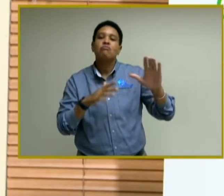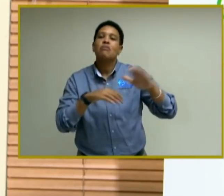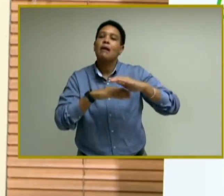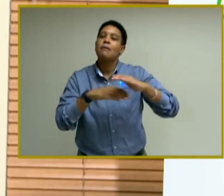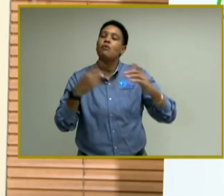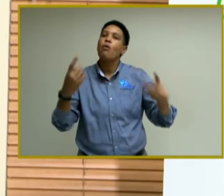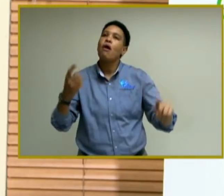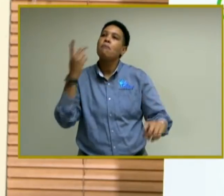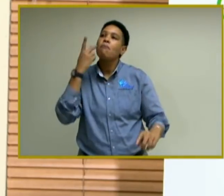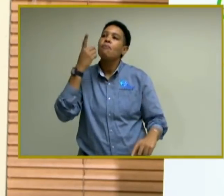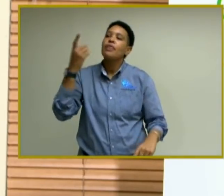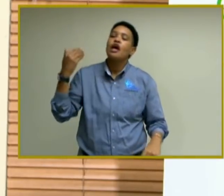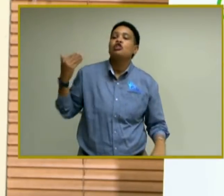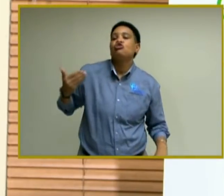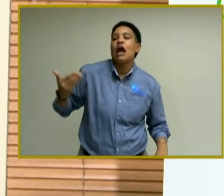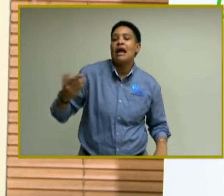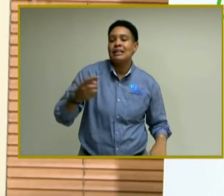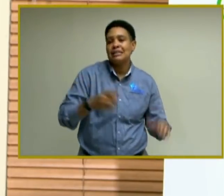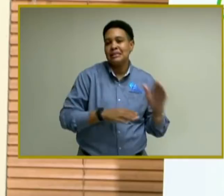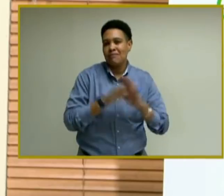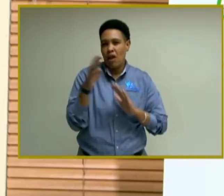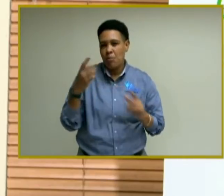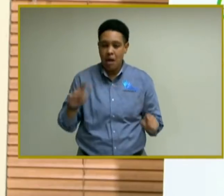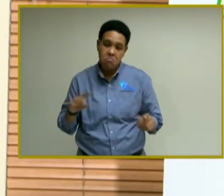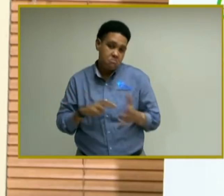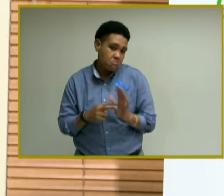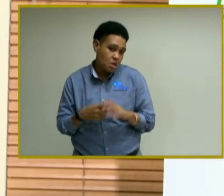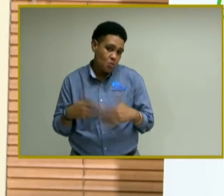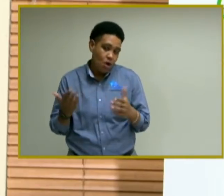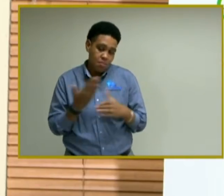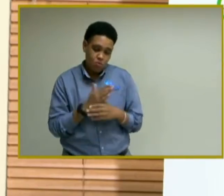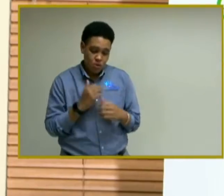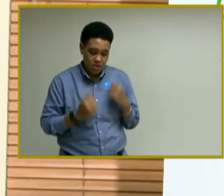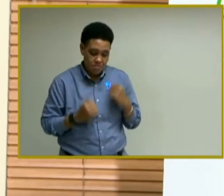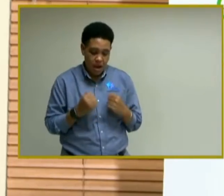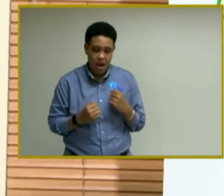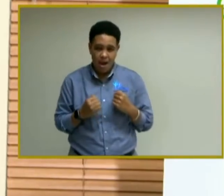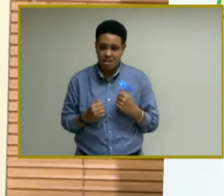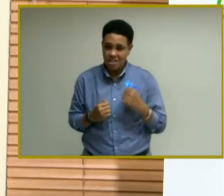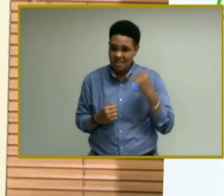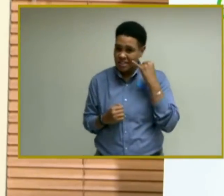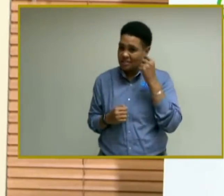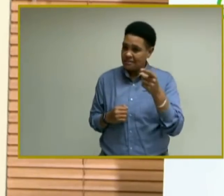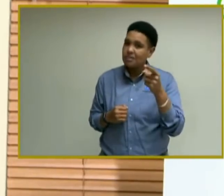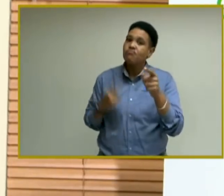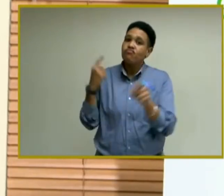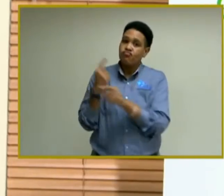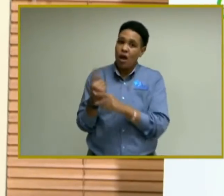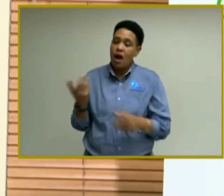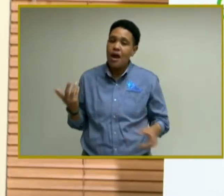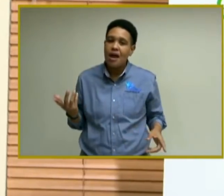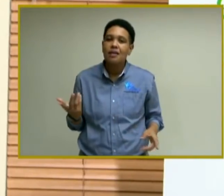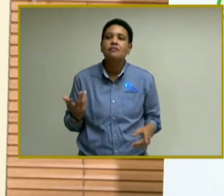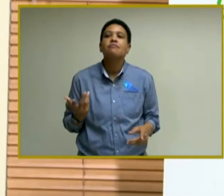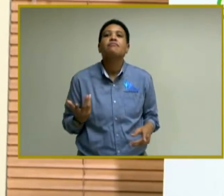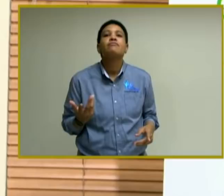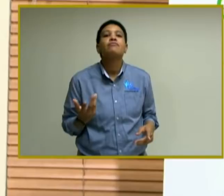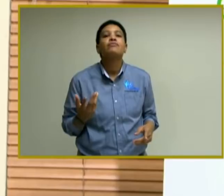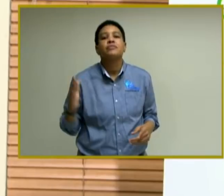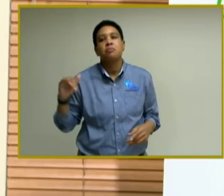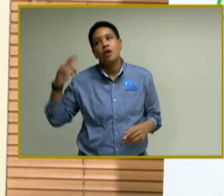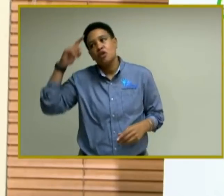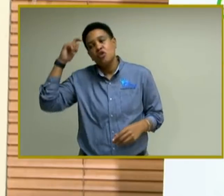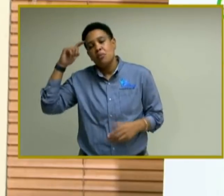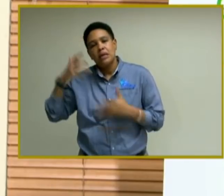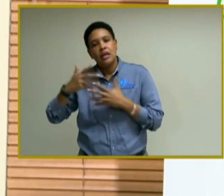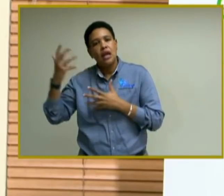And they are tracking these developments, which means that between March, if he is correct, to summer of next year,